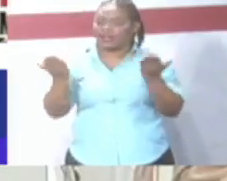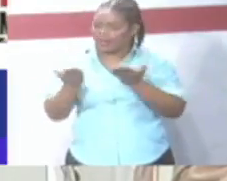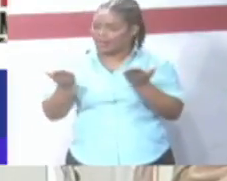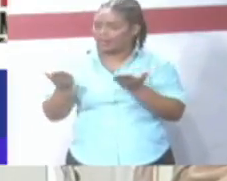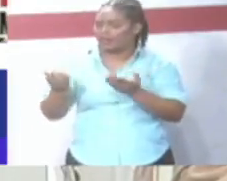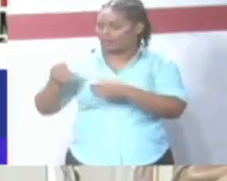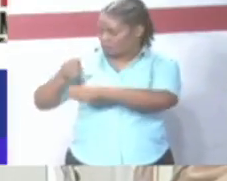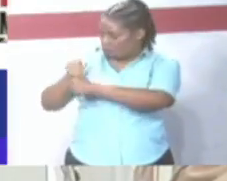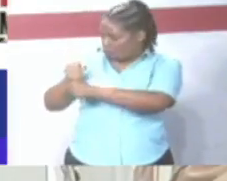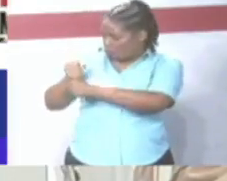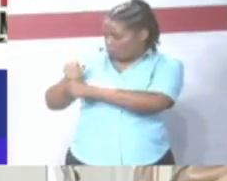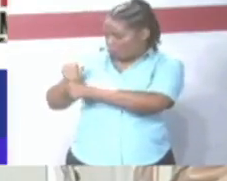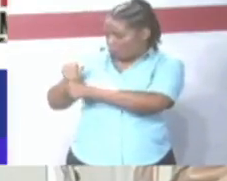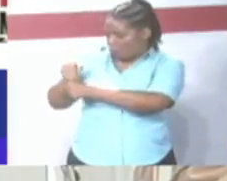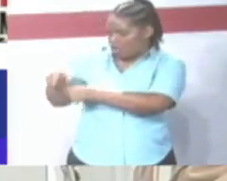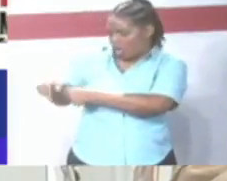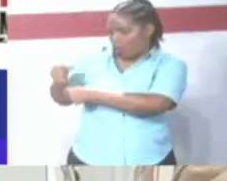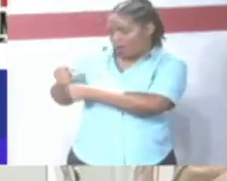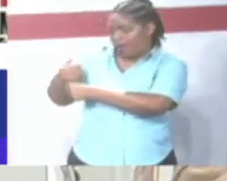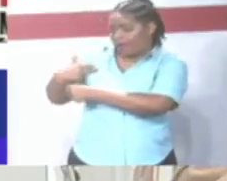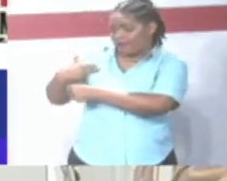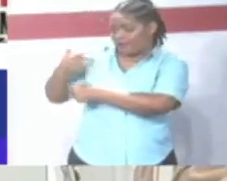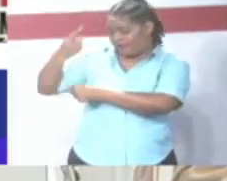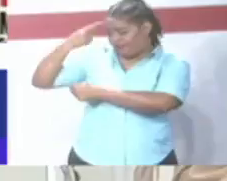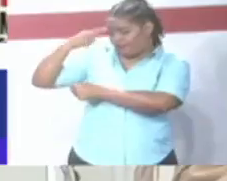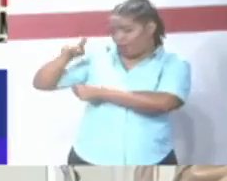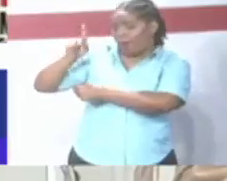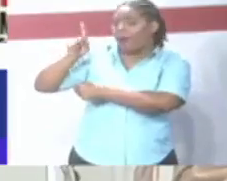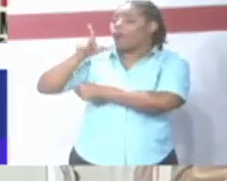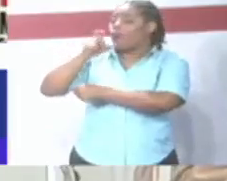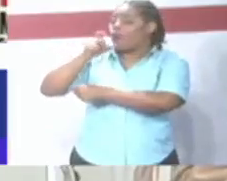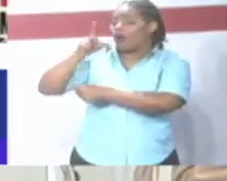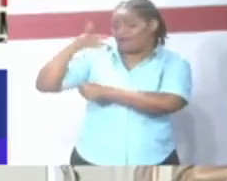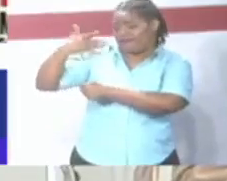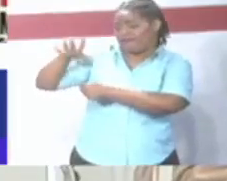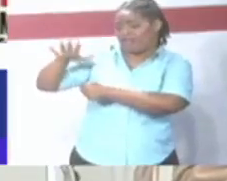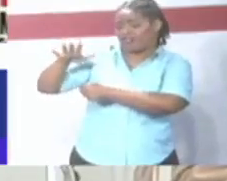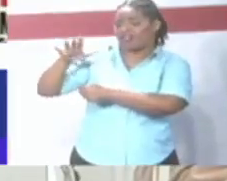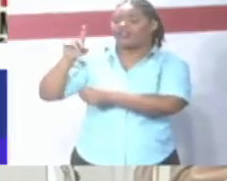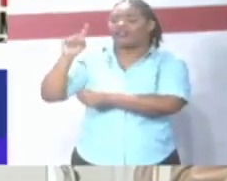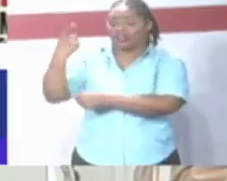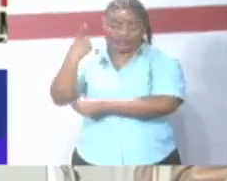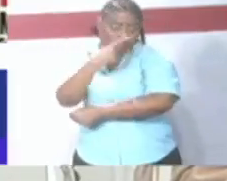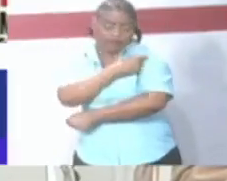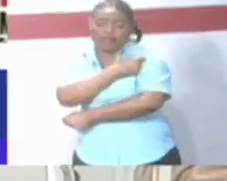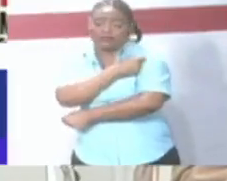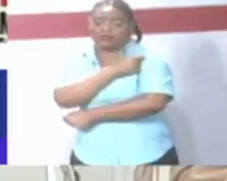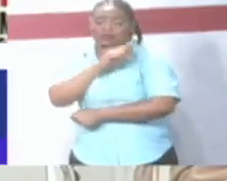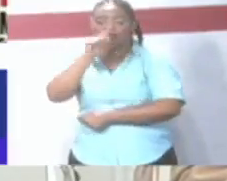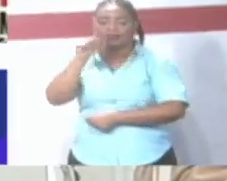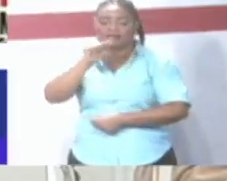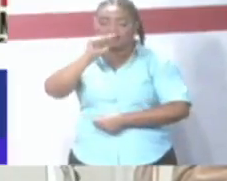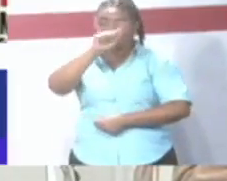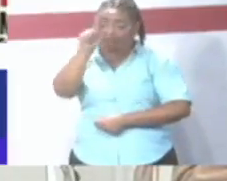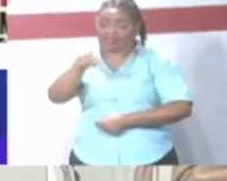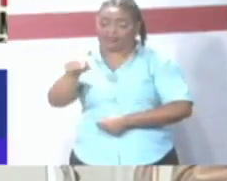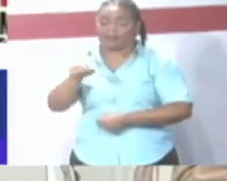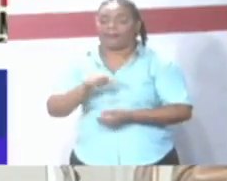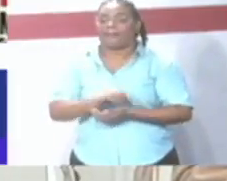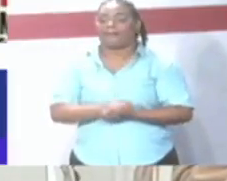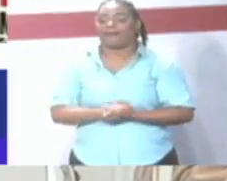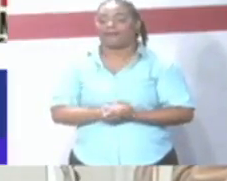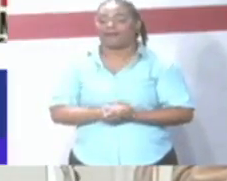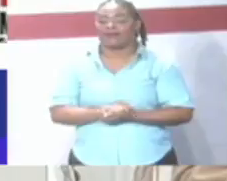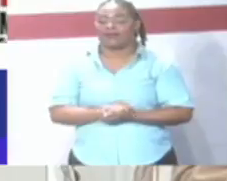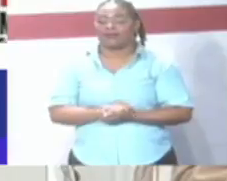28,000, but we have ring-fenced 30,000. We just given ourselves a little margin of error of 2,000. We